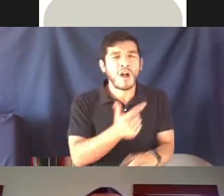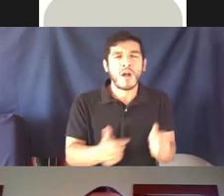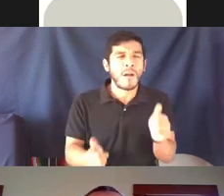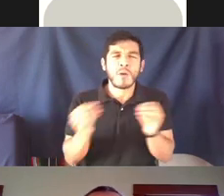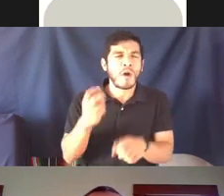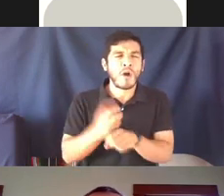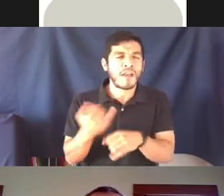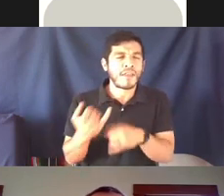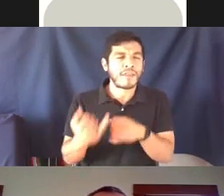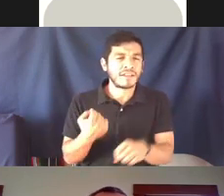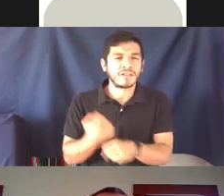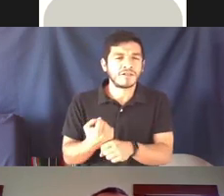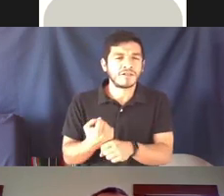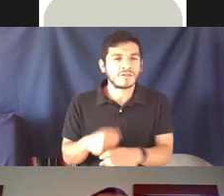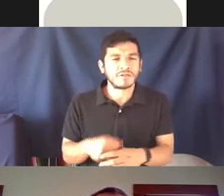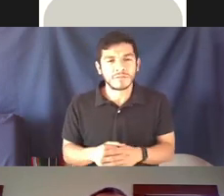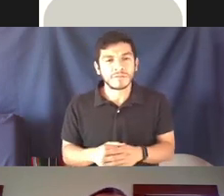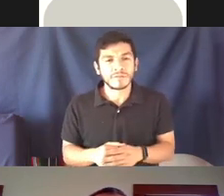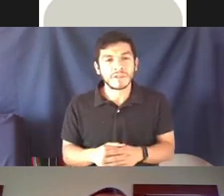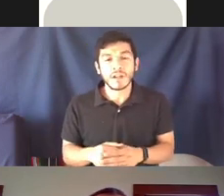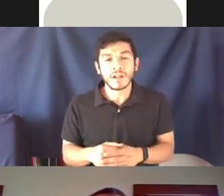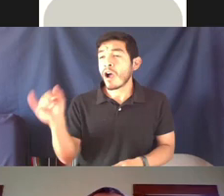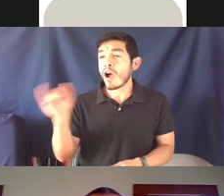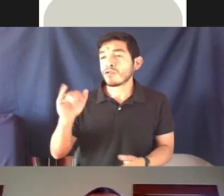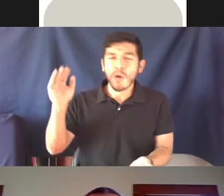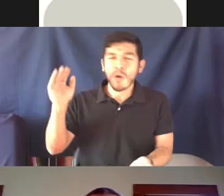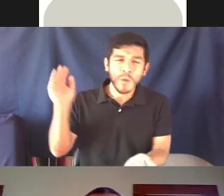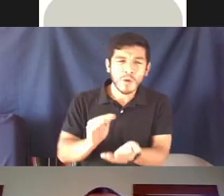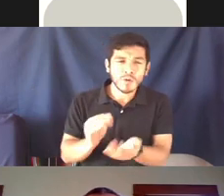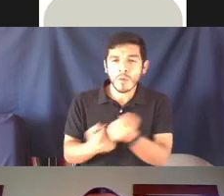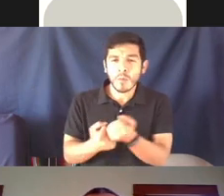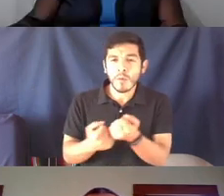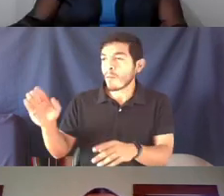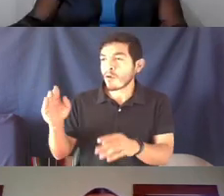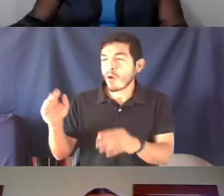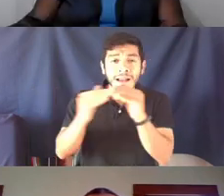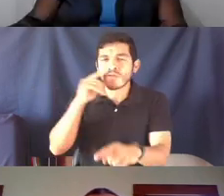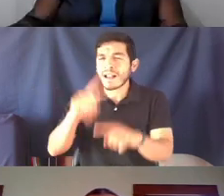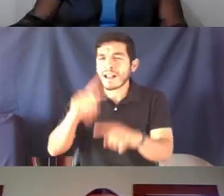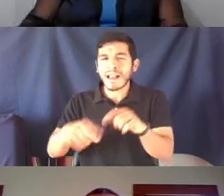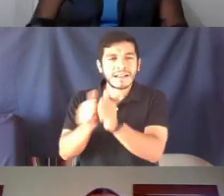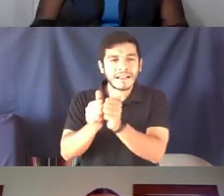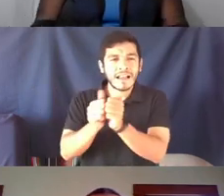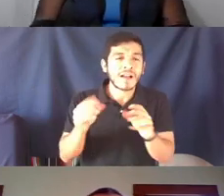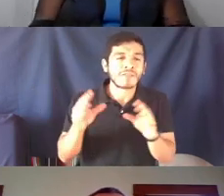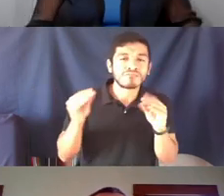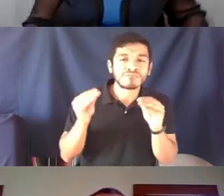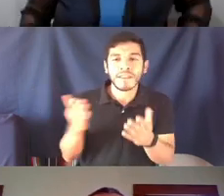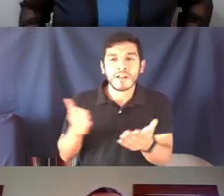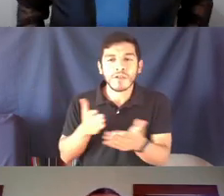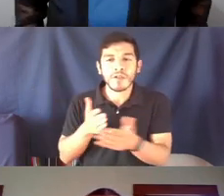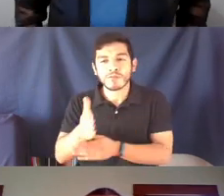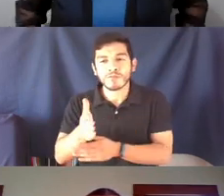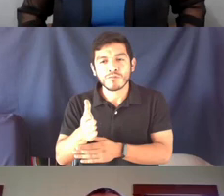from your peers, because you can't get together as easily and just kind of talk things through. And so, not to belabor